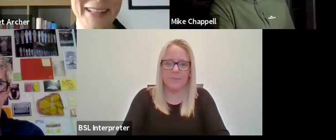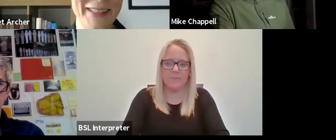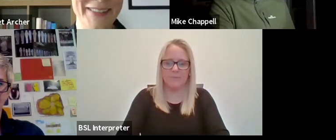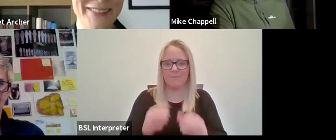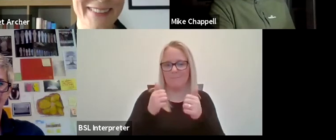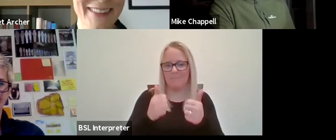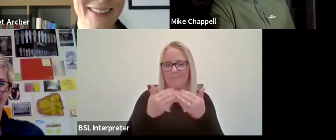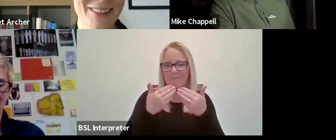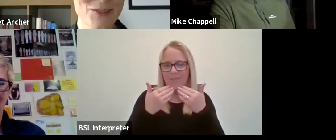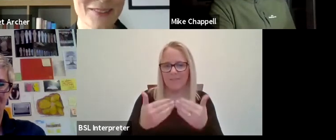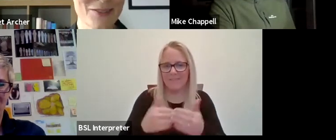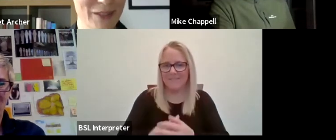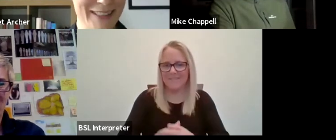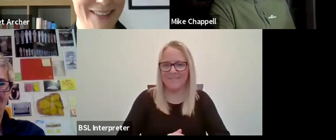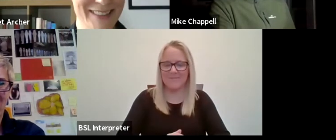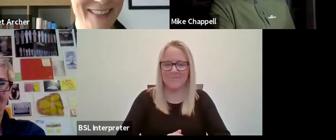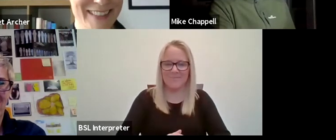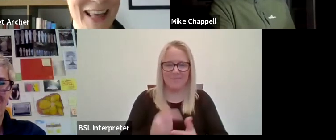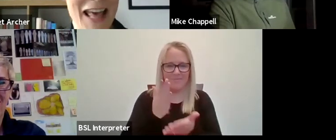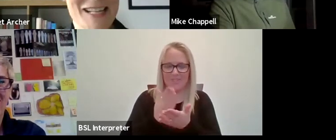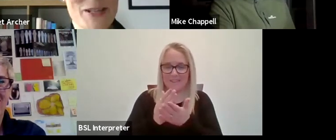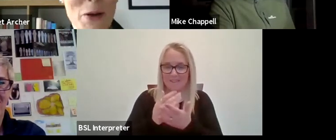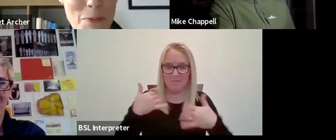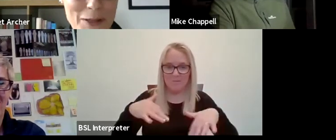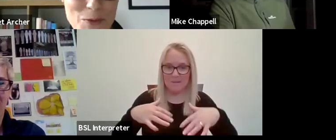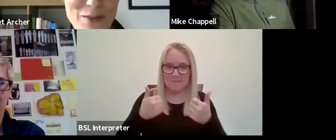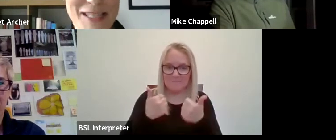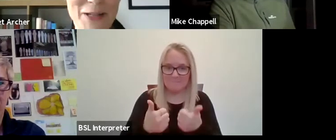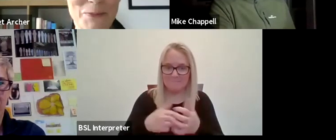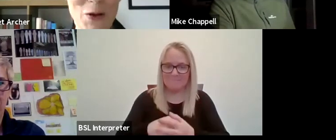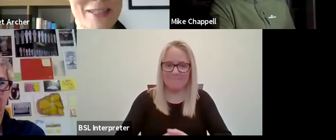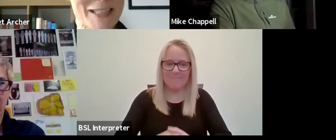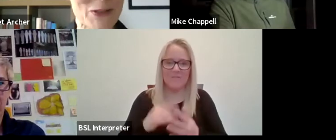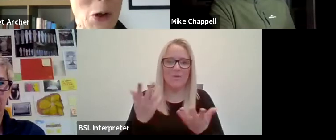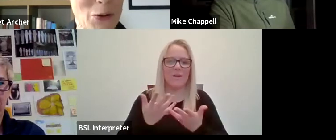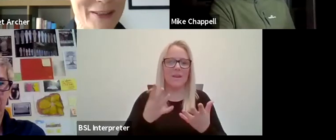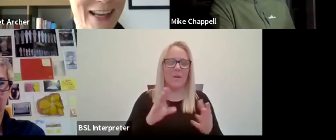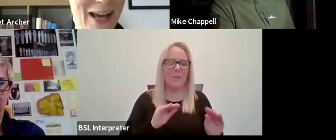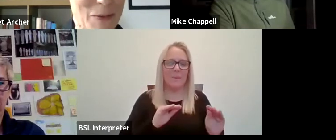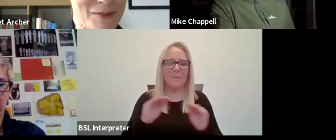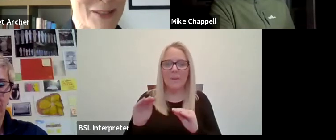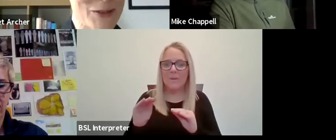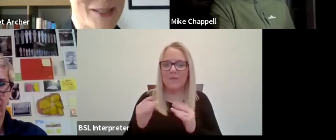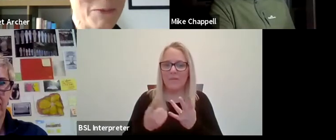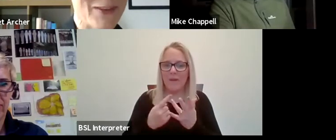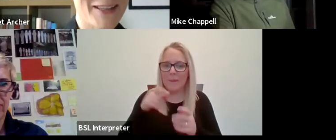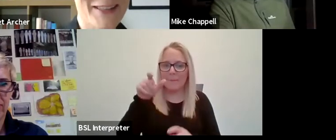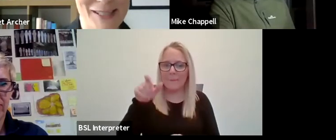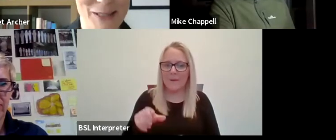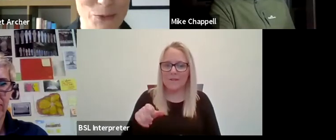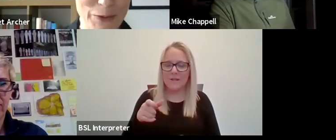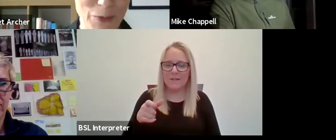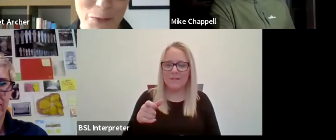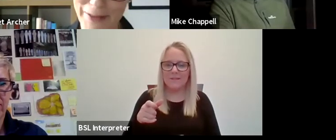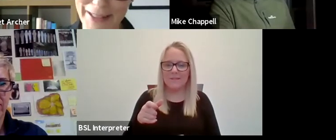Brilliant. Thank you. Really good. So I'm going to move this conversation on to some of the other